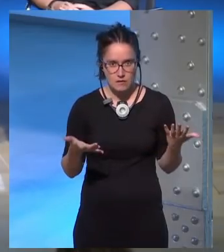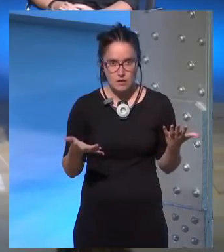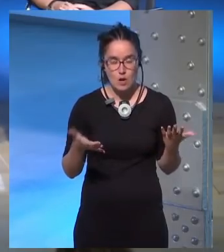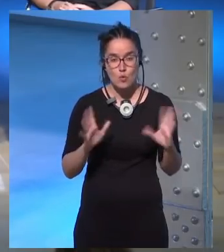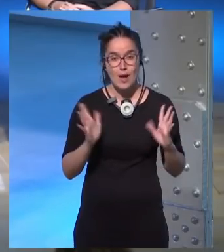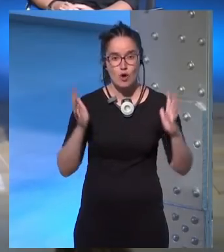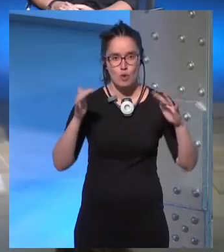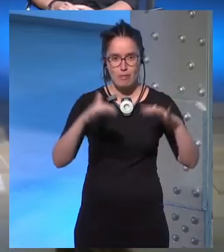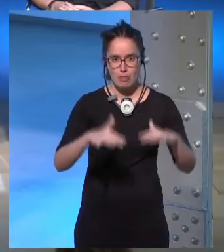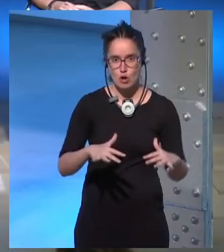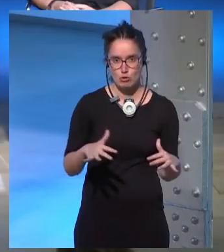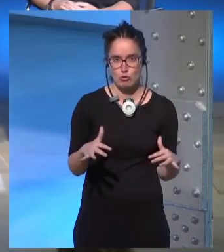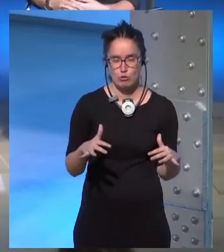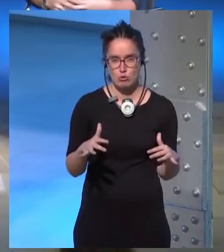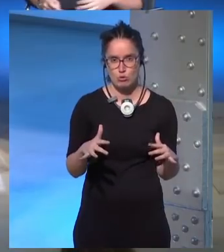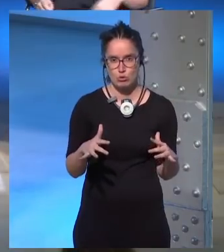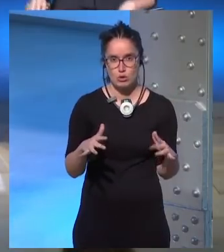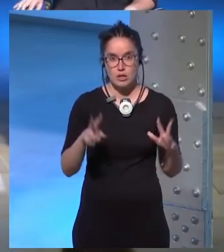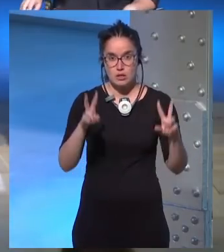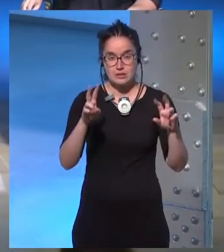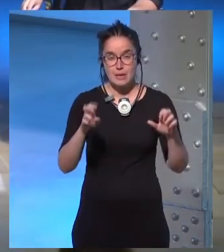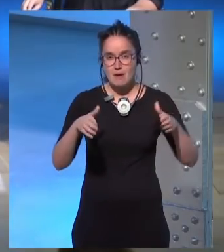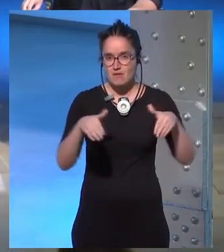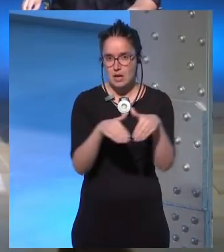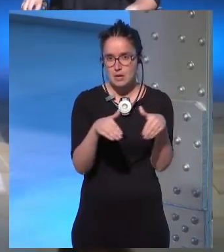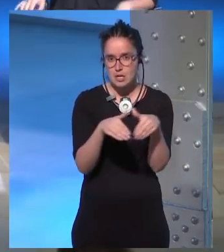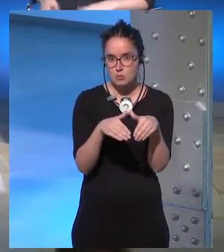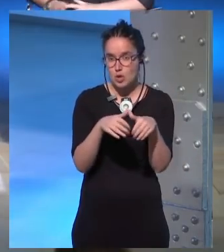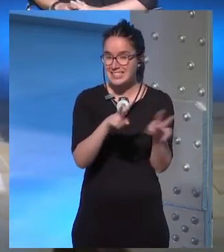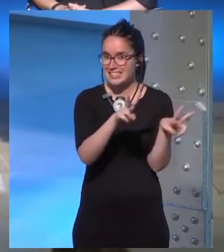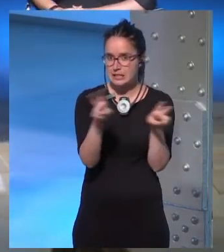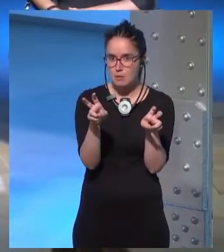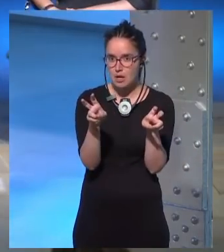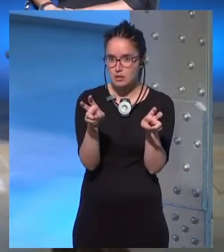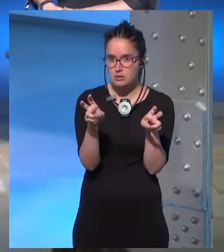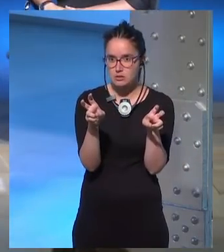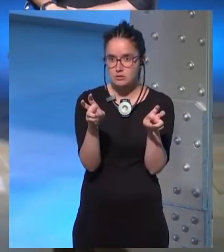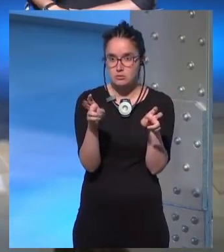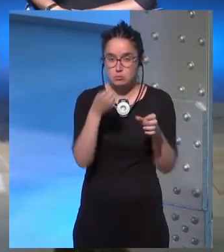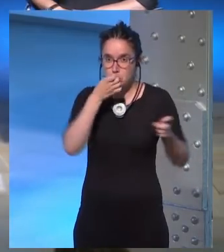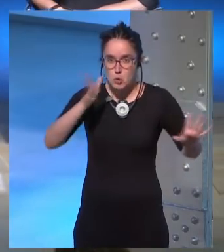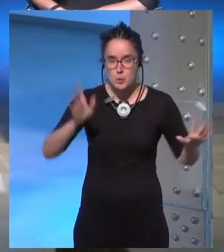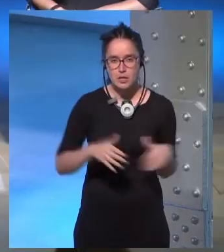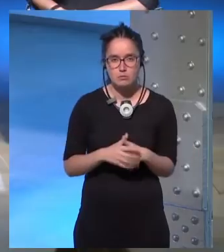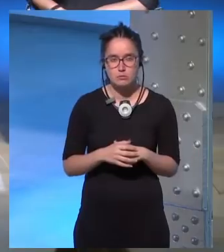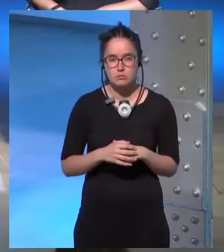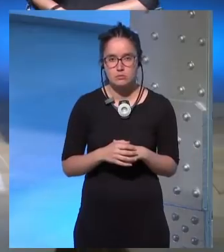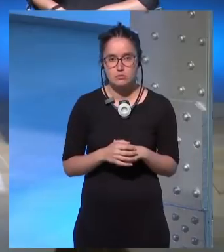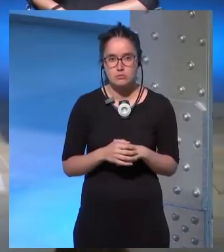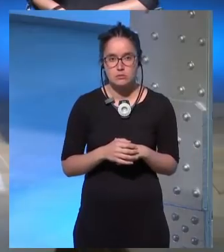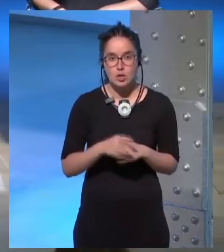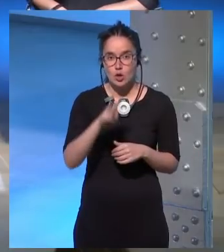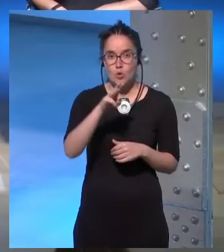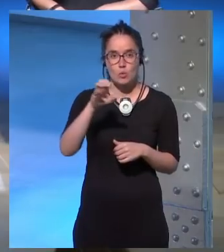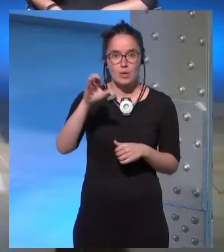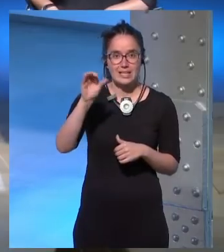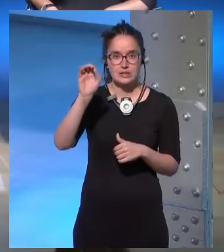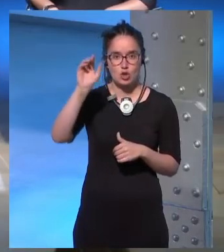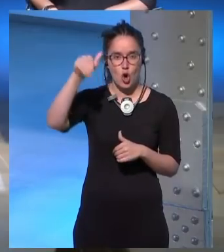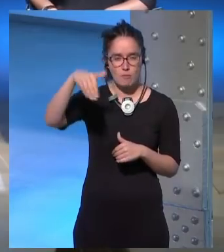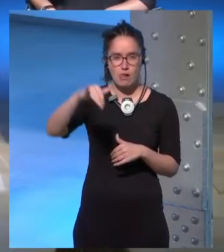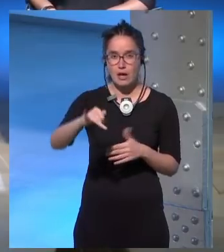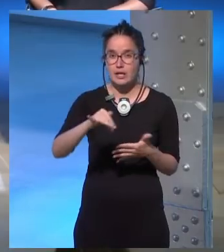that's fine. We have those. We have WisCon in the U.S., which is absolutely devoted to feminist science